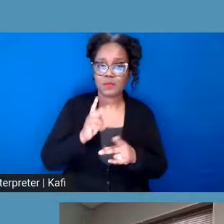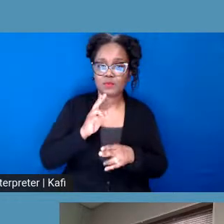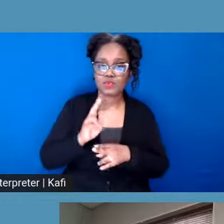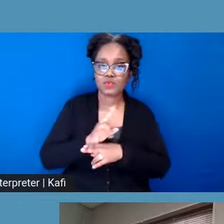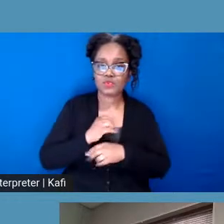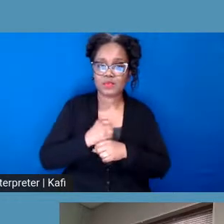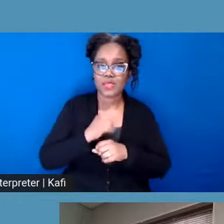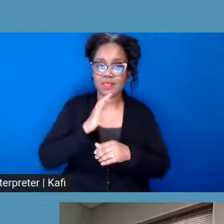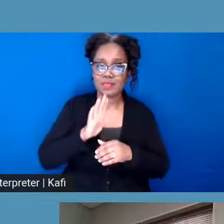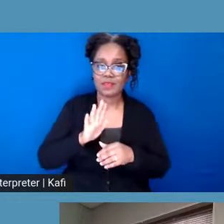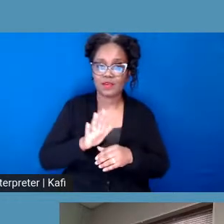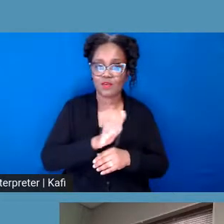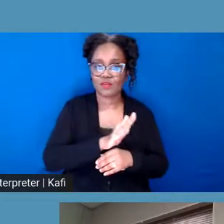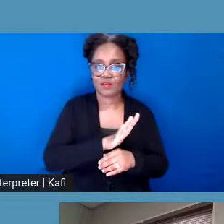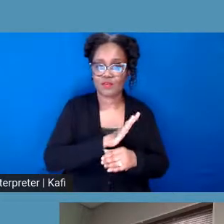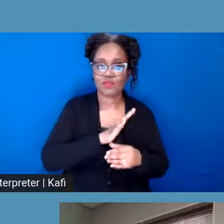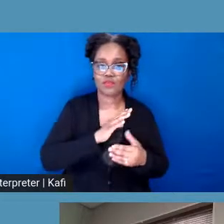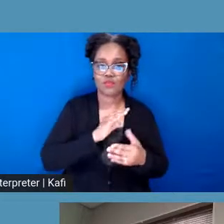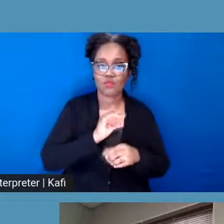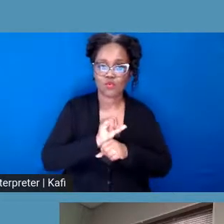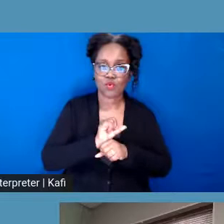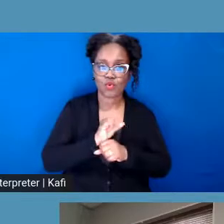available to those scholars?